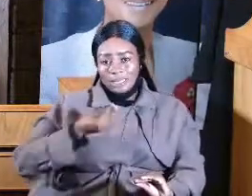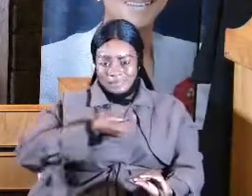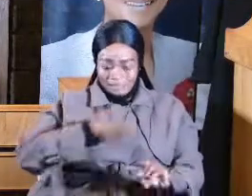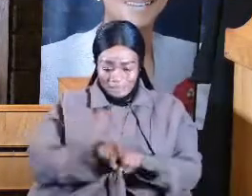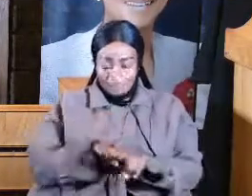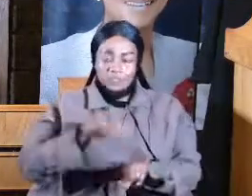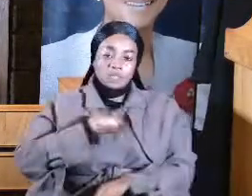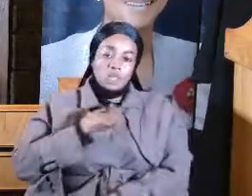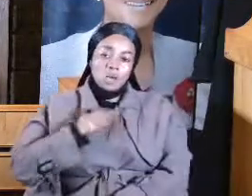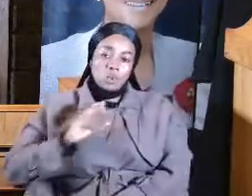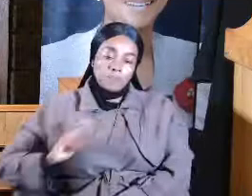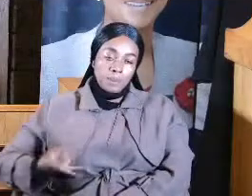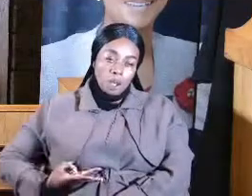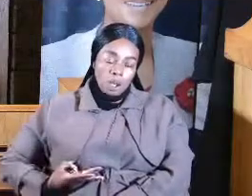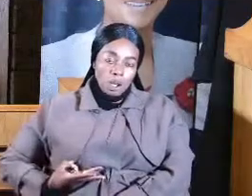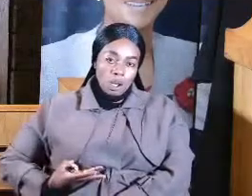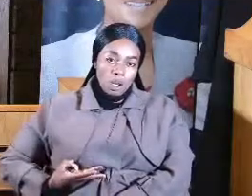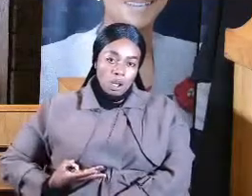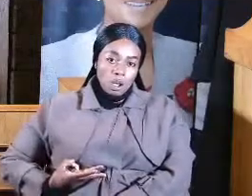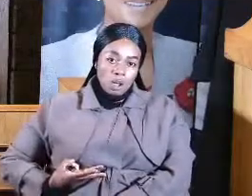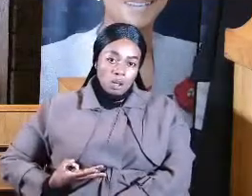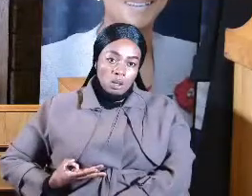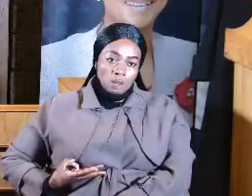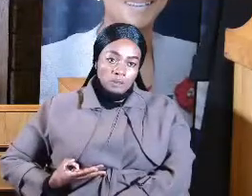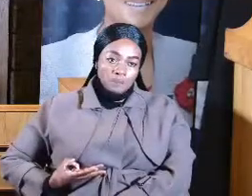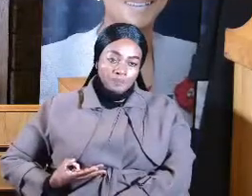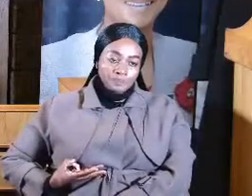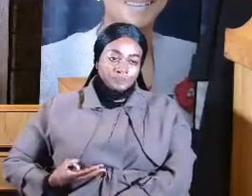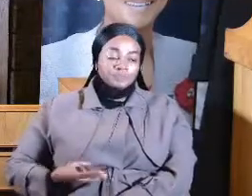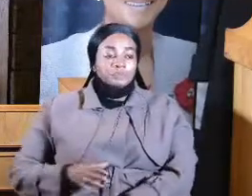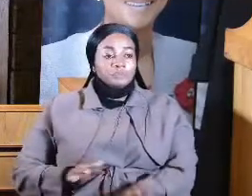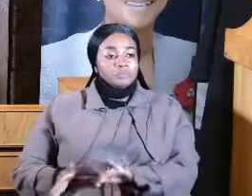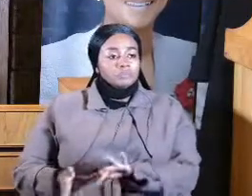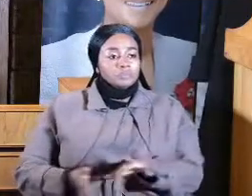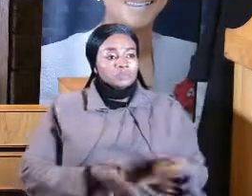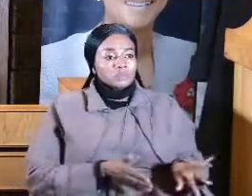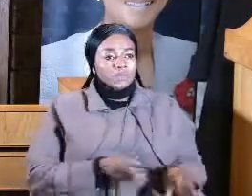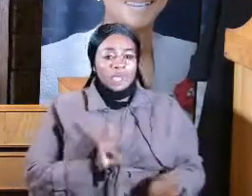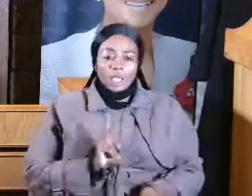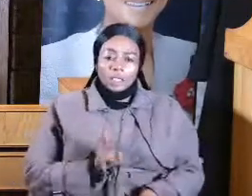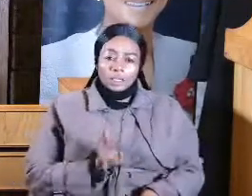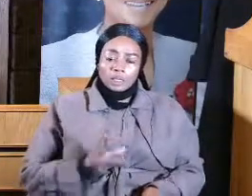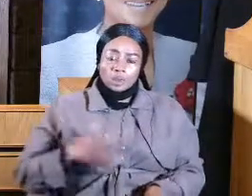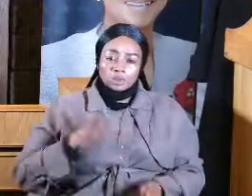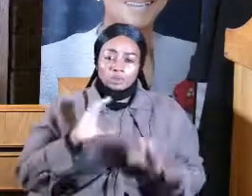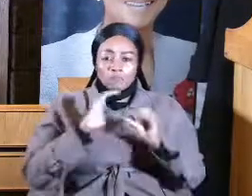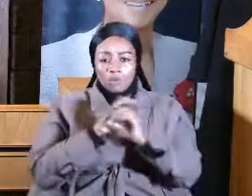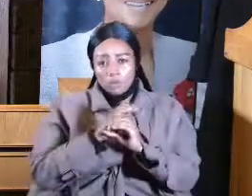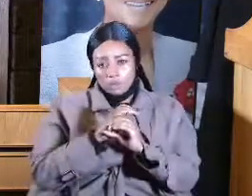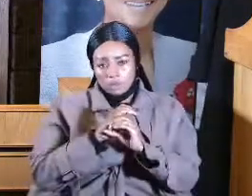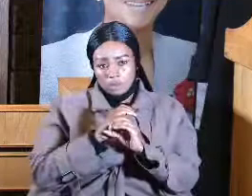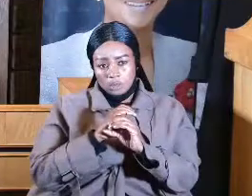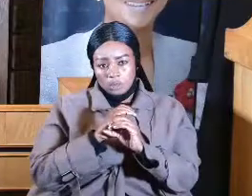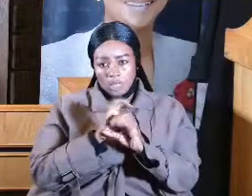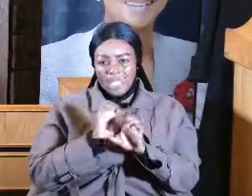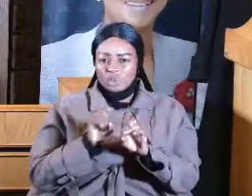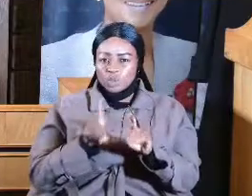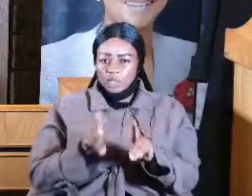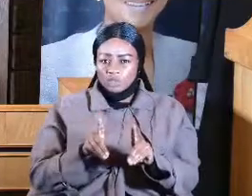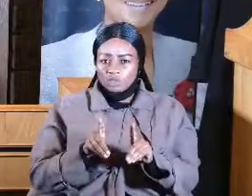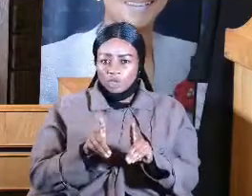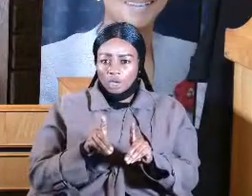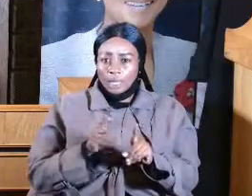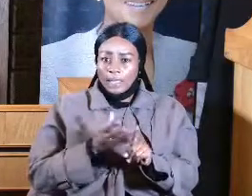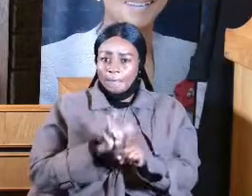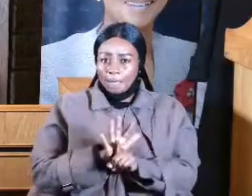women. Then the other thing that I wanted to talk about was the issue, what is the impact of education in